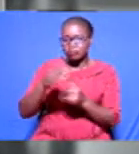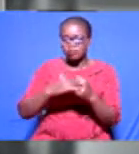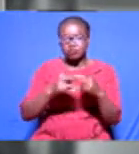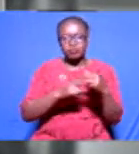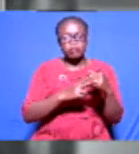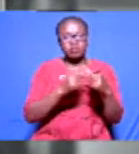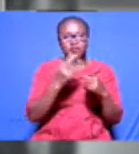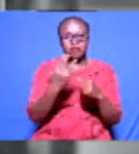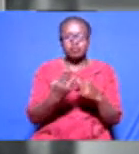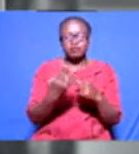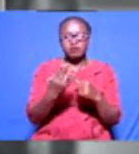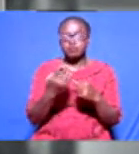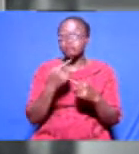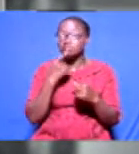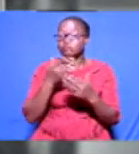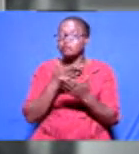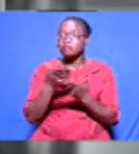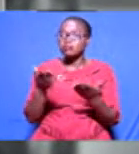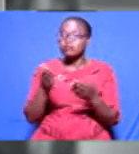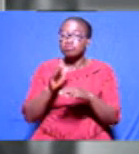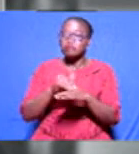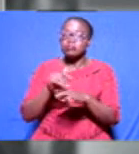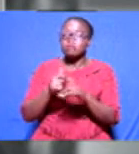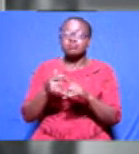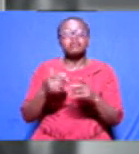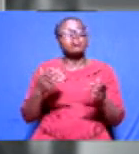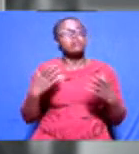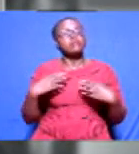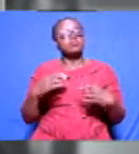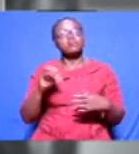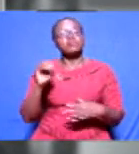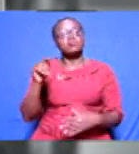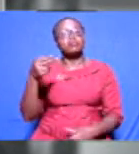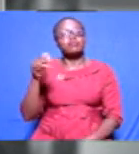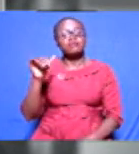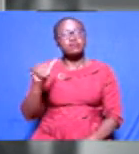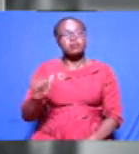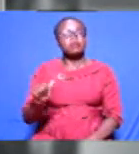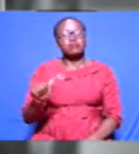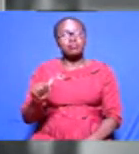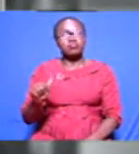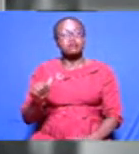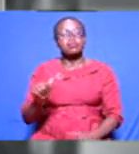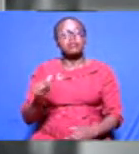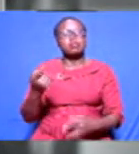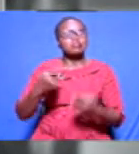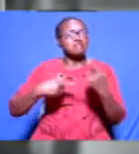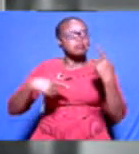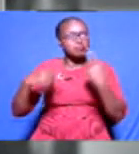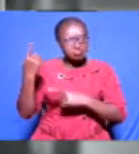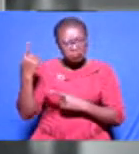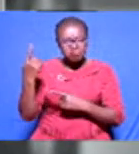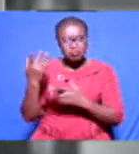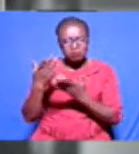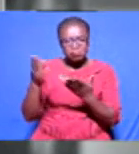this to what he termed calls from the people of Othaya. He was overwhelmingly elected Othaya MP